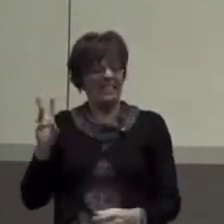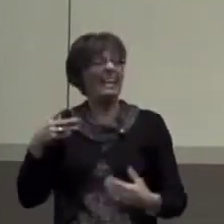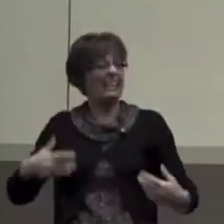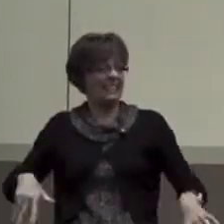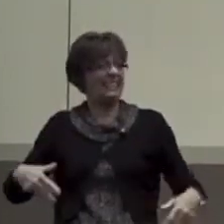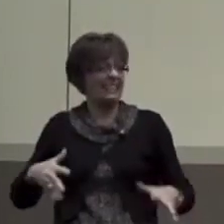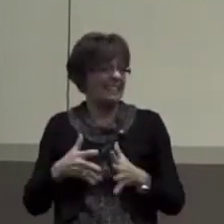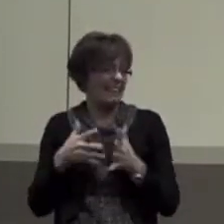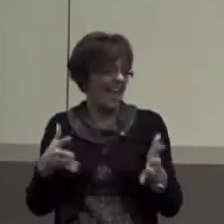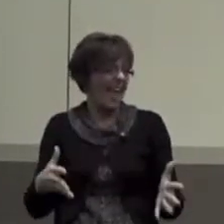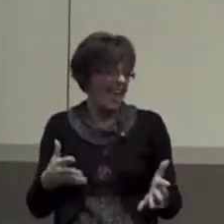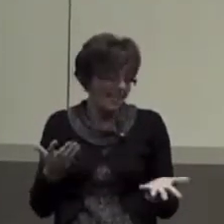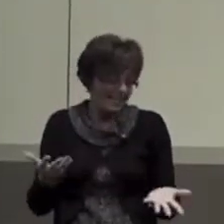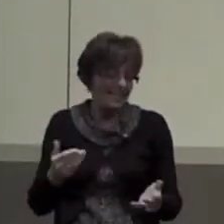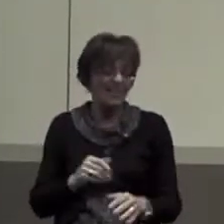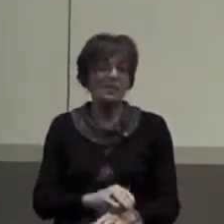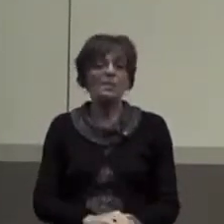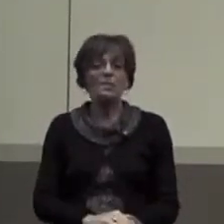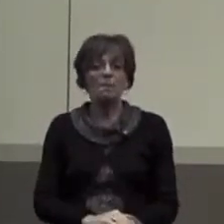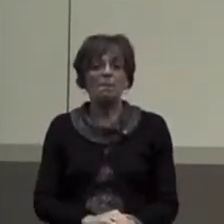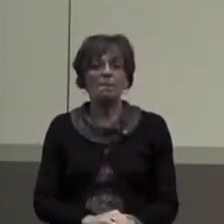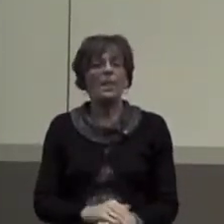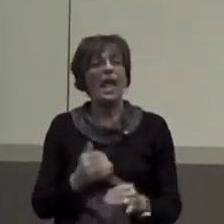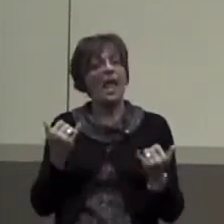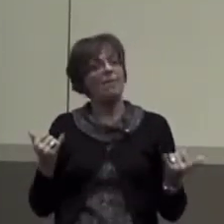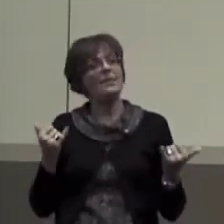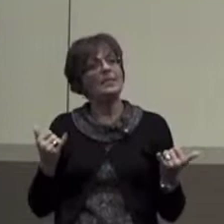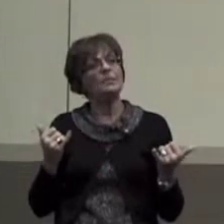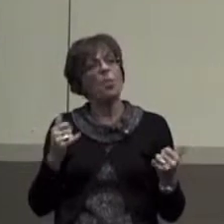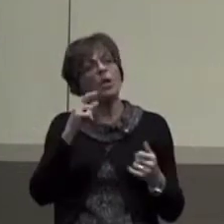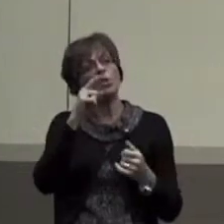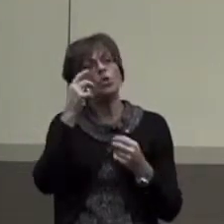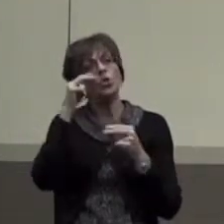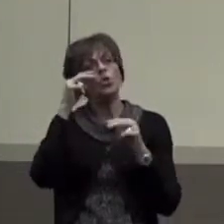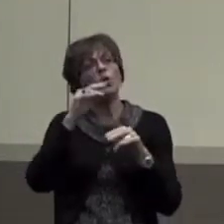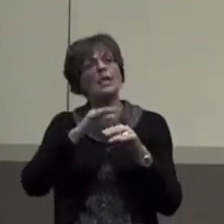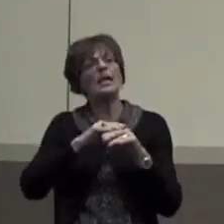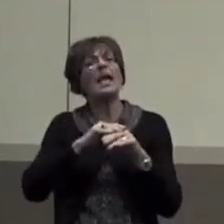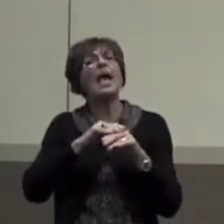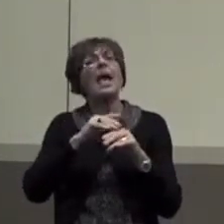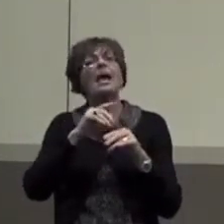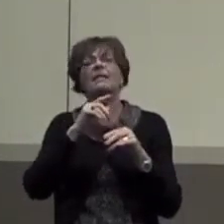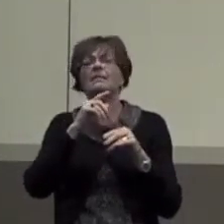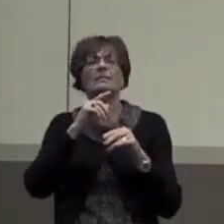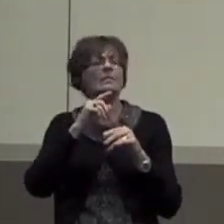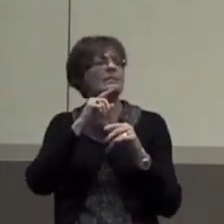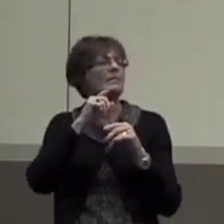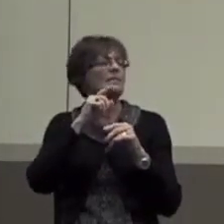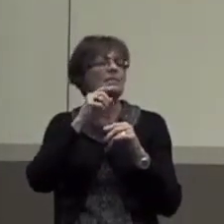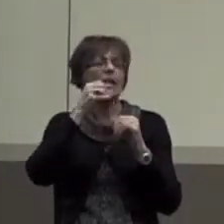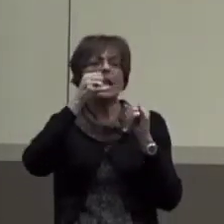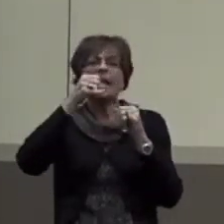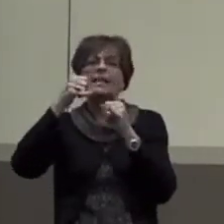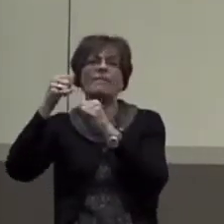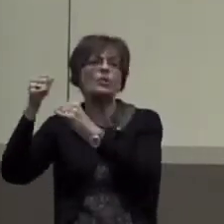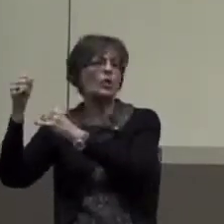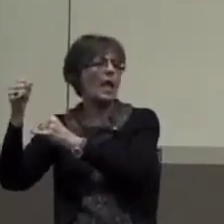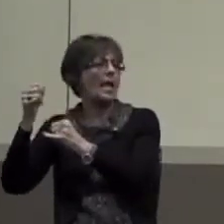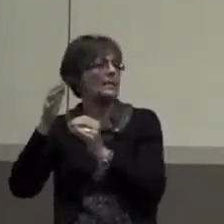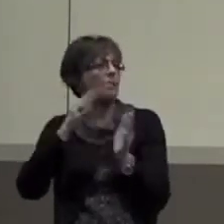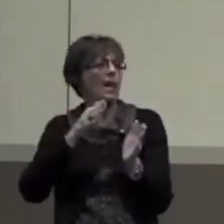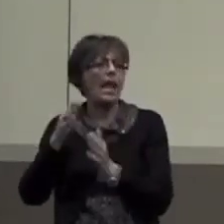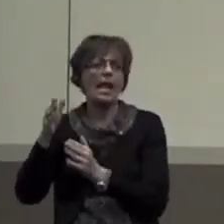At this point, you're looking at very individualized types of plans for the